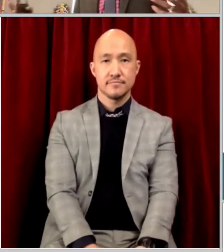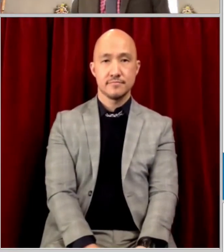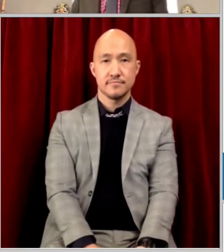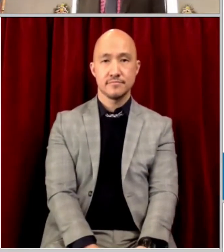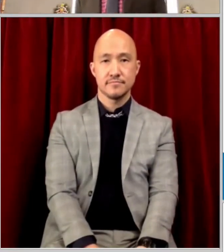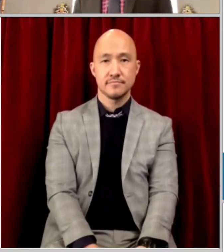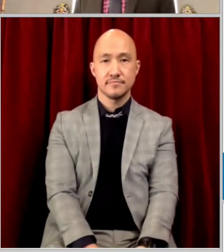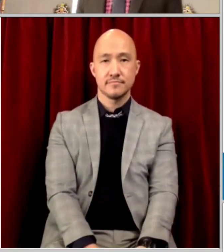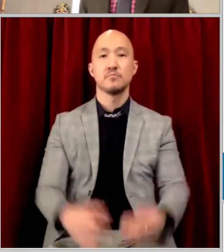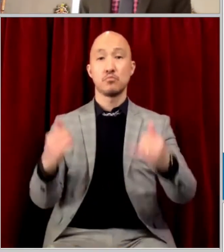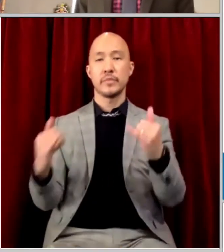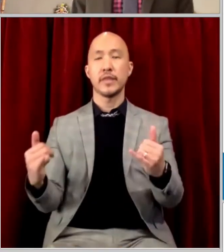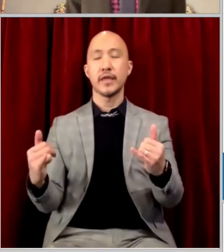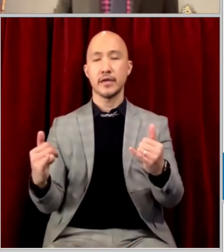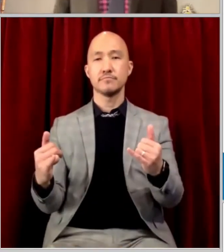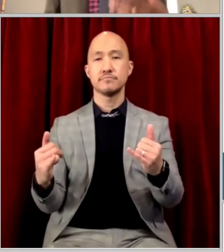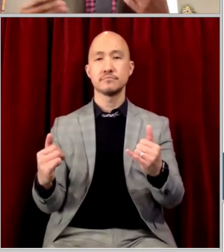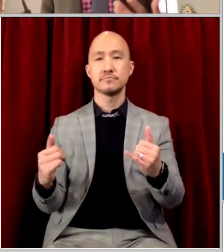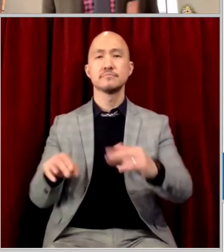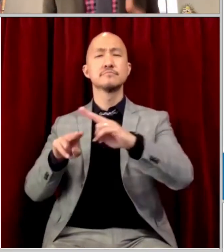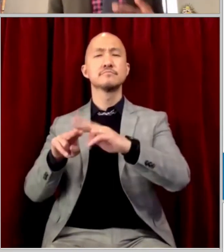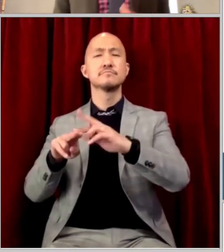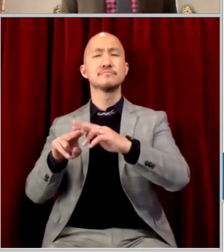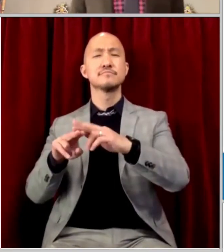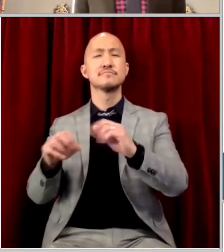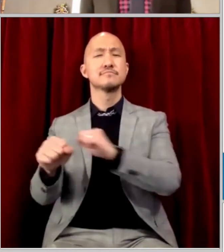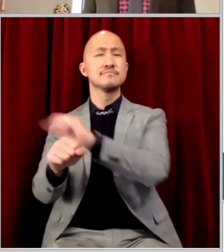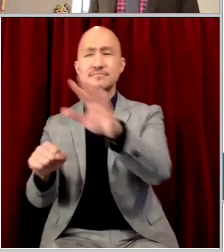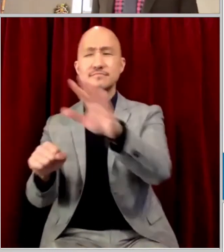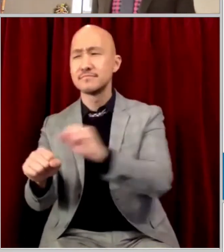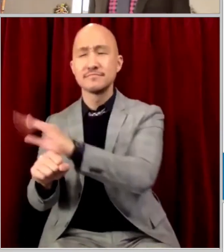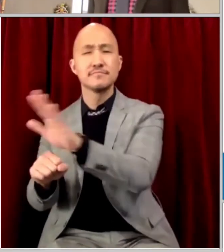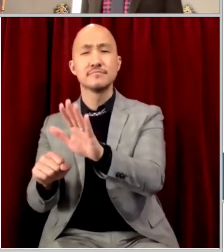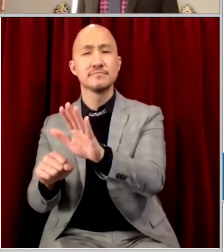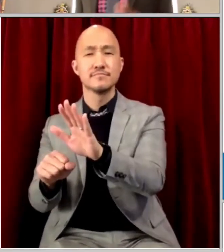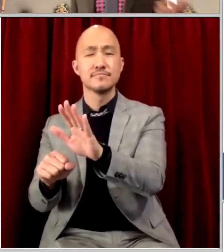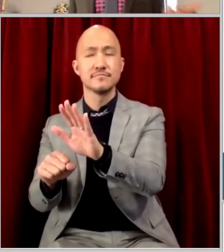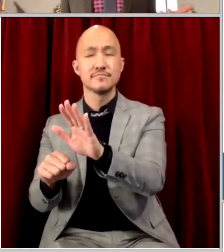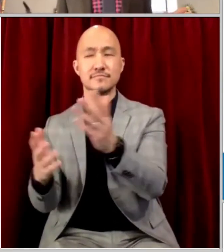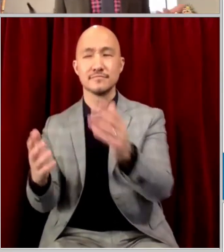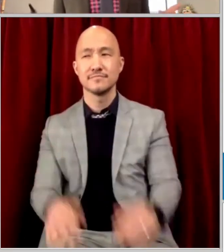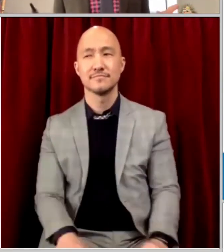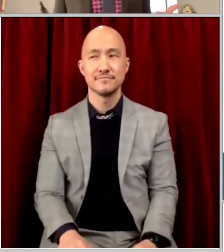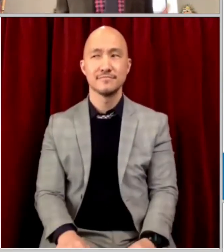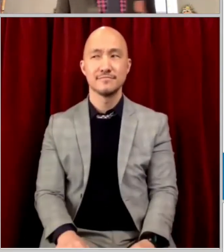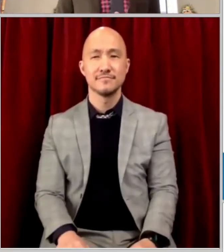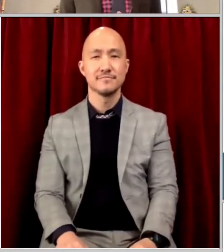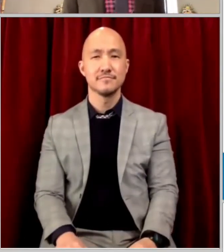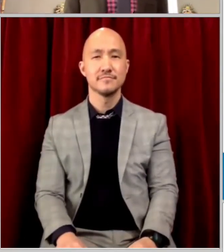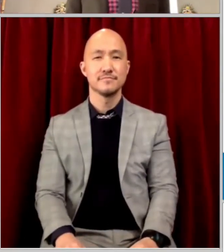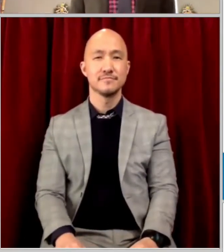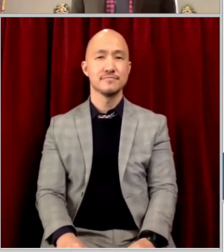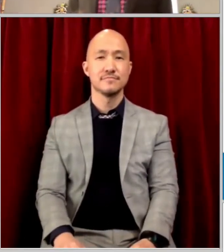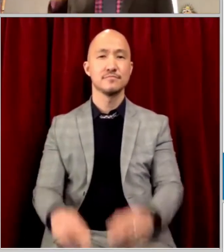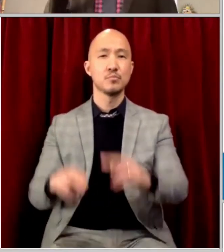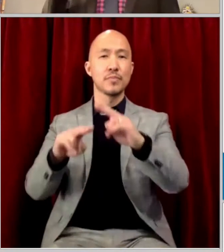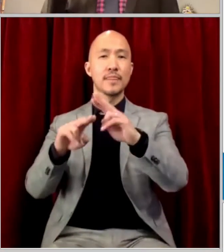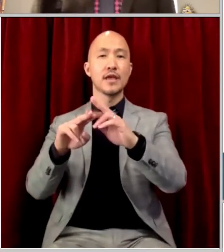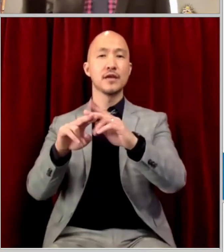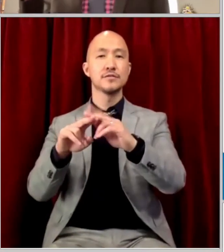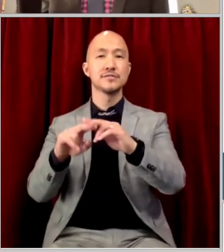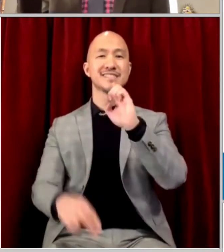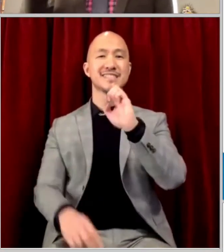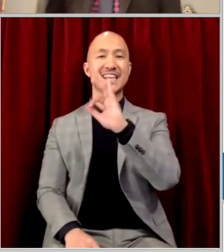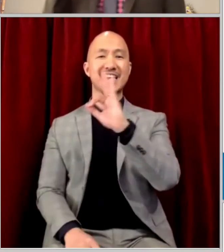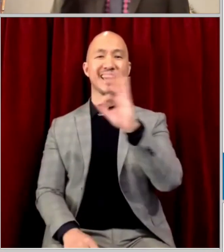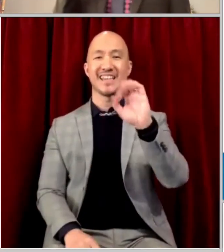the salt effect look like? Well, that's people changing the way they speak around you. And some of us have experienced that, right? Somebody may